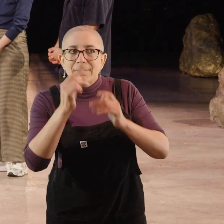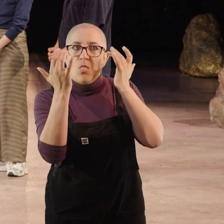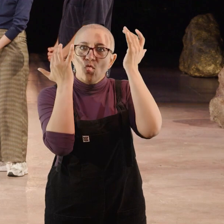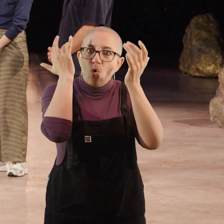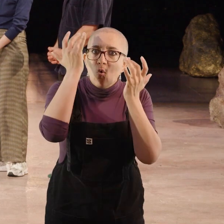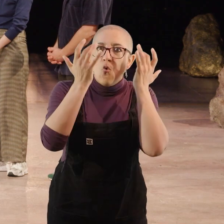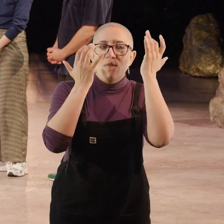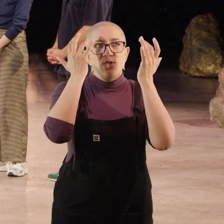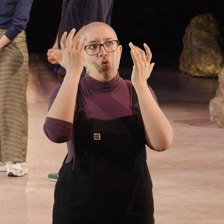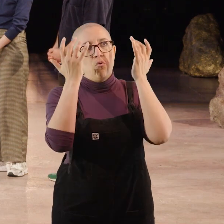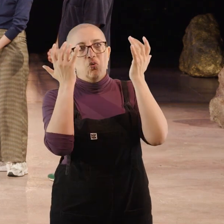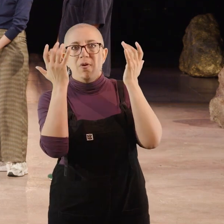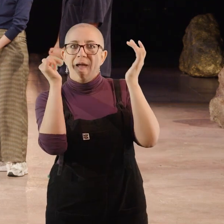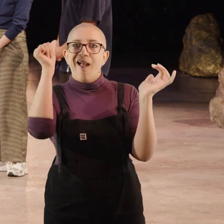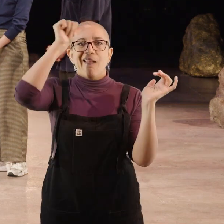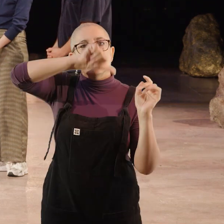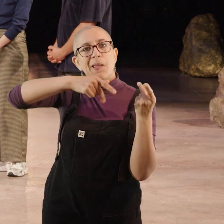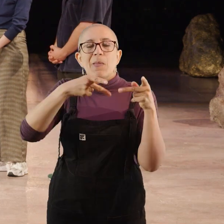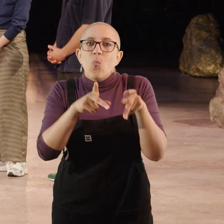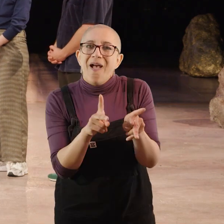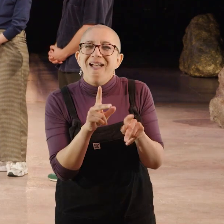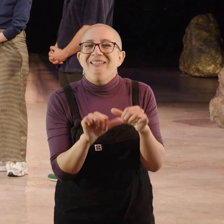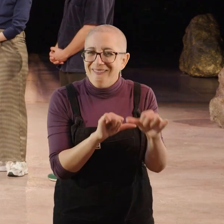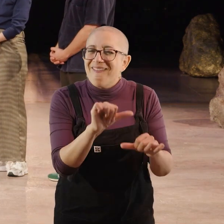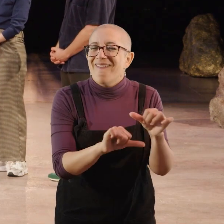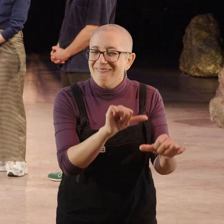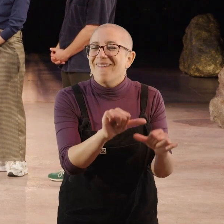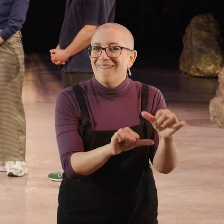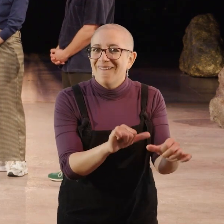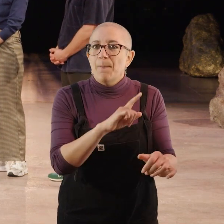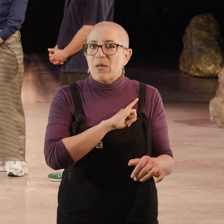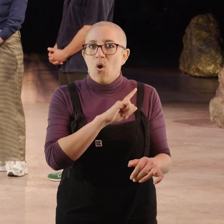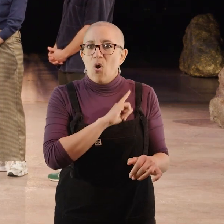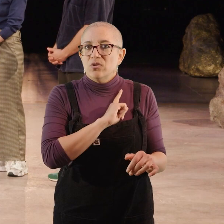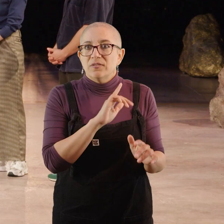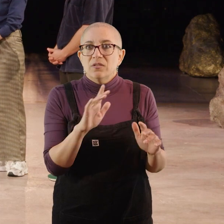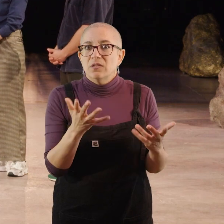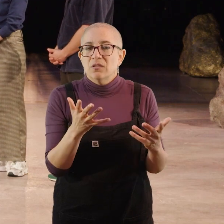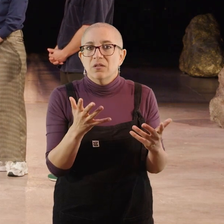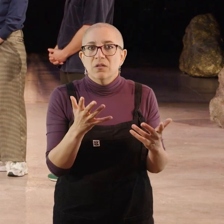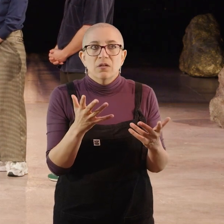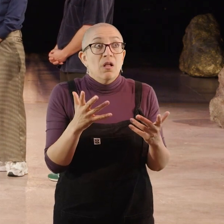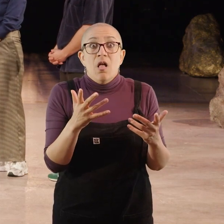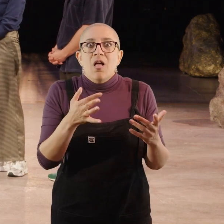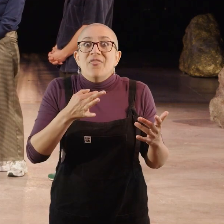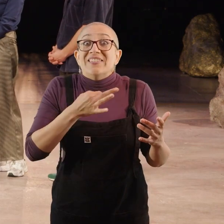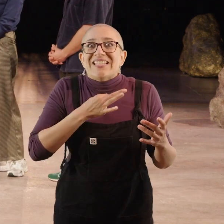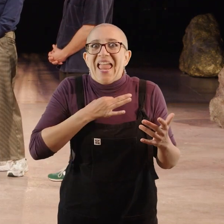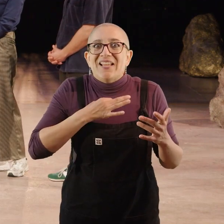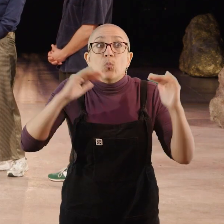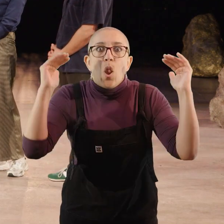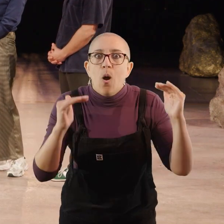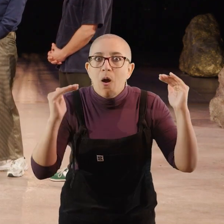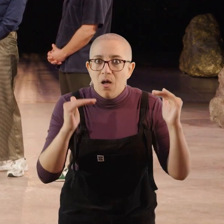thoughtful, academic way, almost, you know, because you didn't have the kind of, I don't know, the stakes were so much lower, Yeah. is